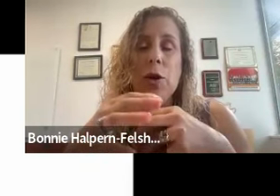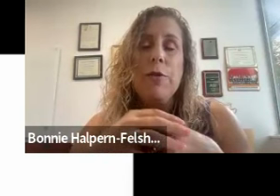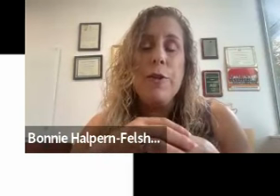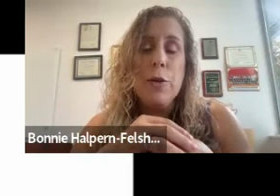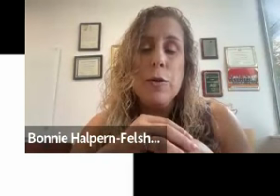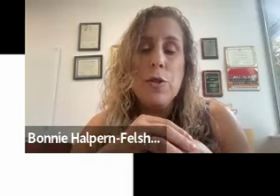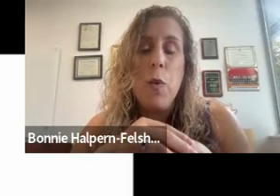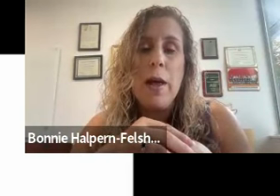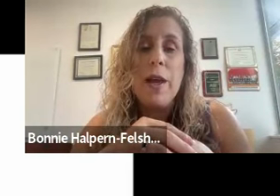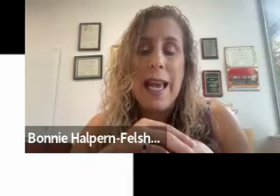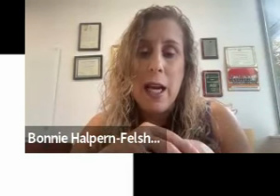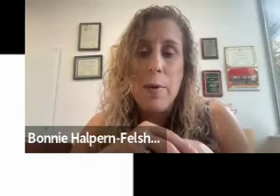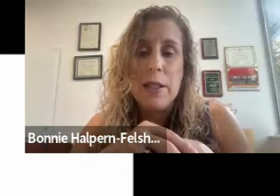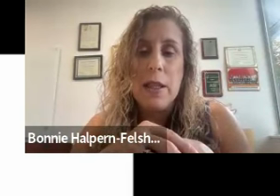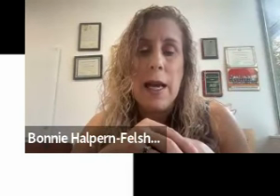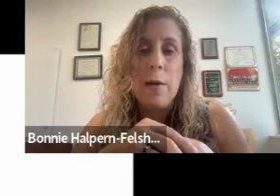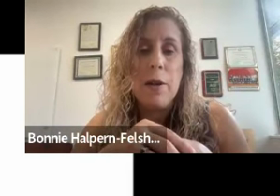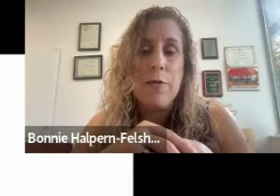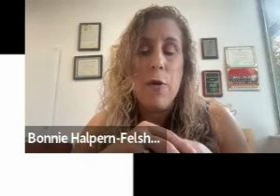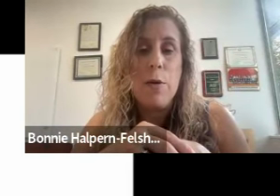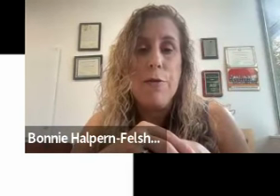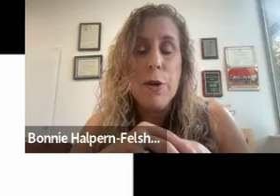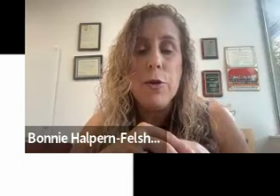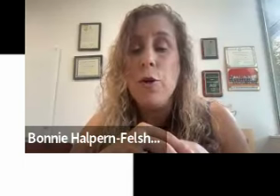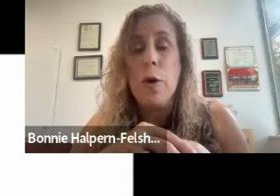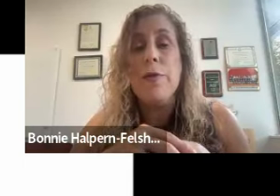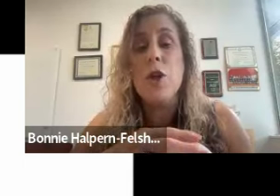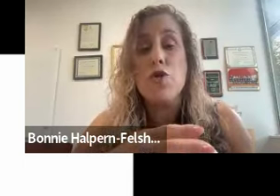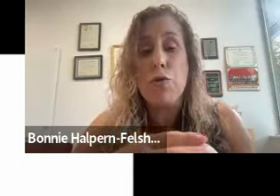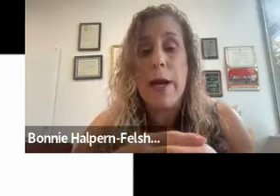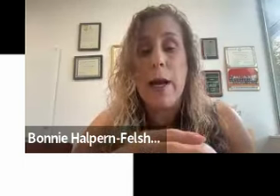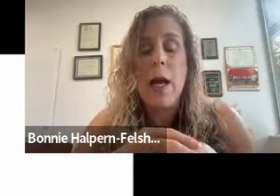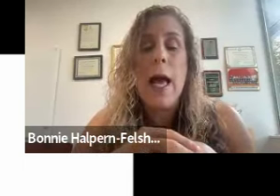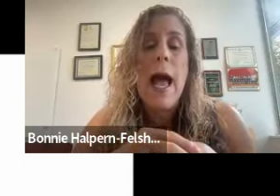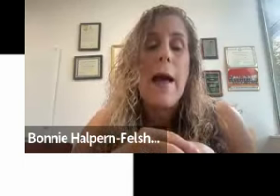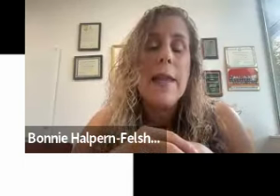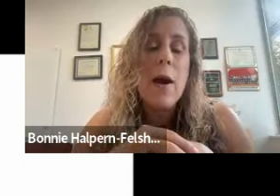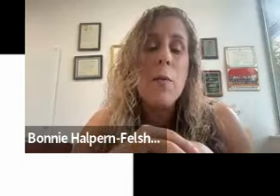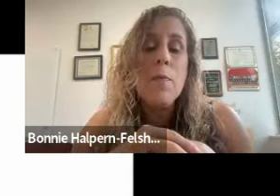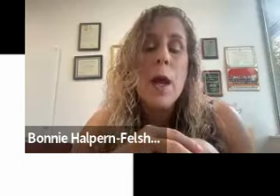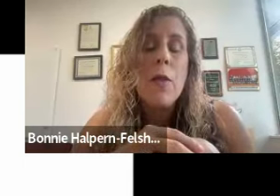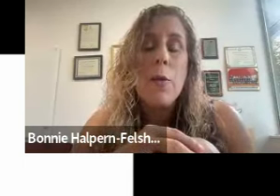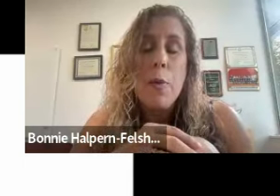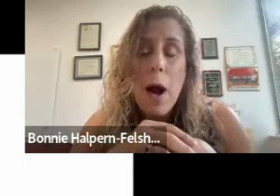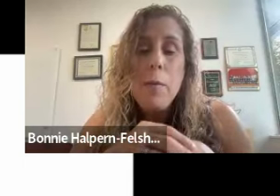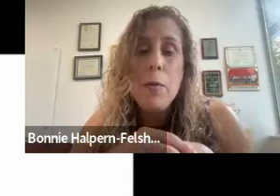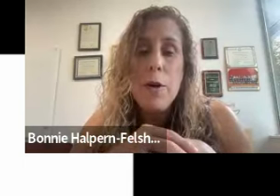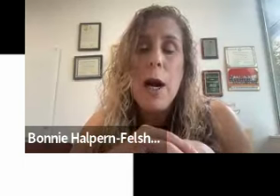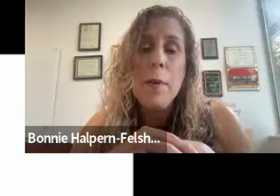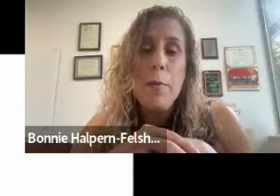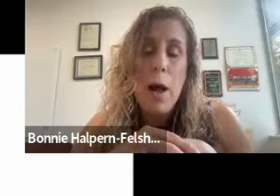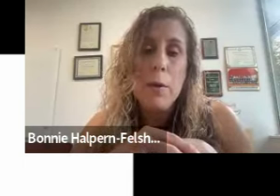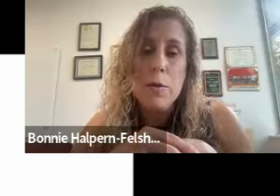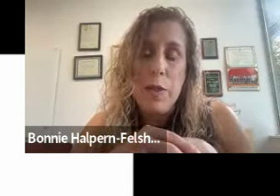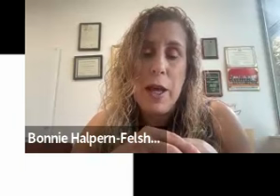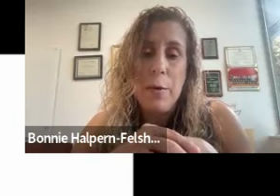But these are infused with cannabis, and they could be in the form of food or even a drink. Now, there are a